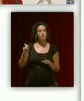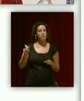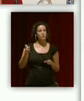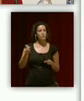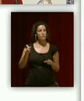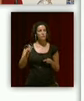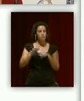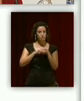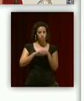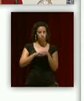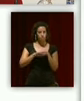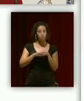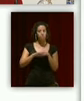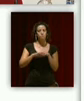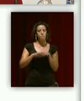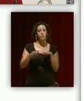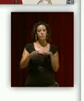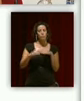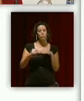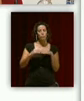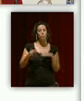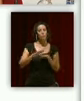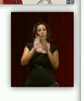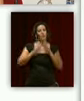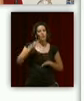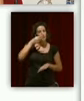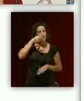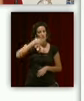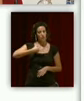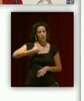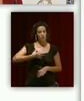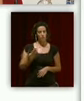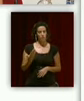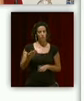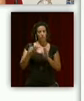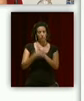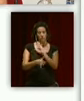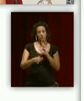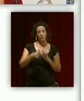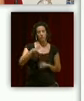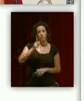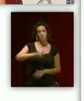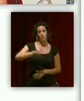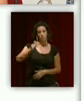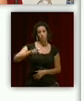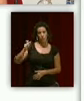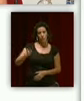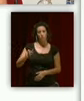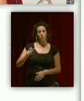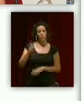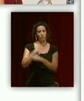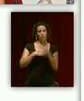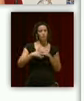So in order to validate this application, we engaged